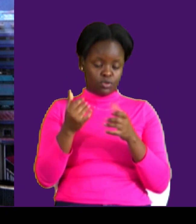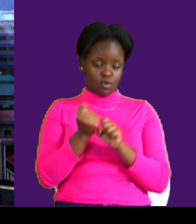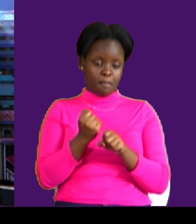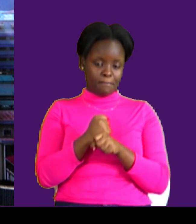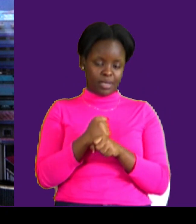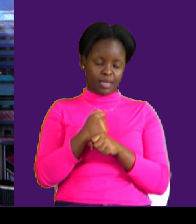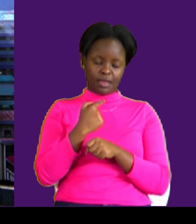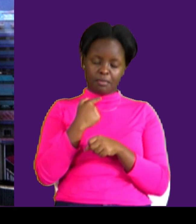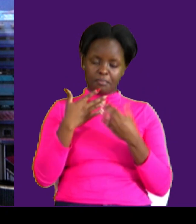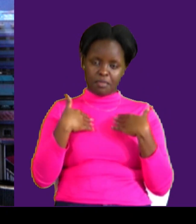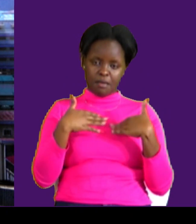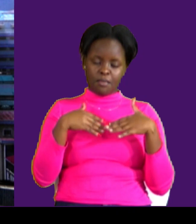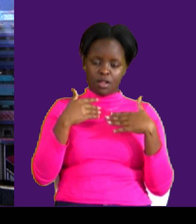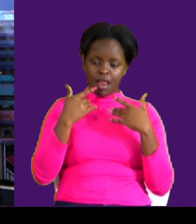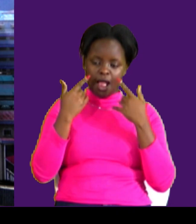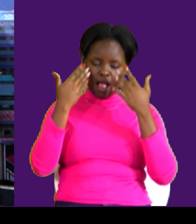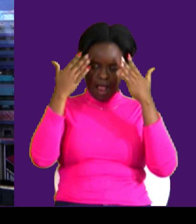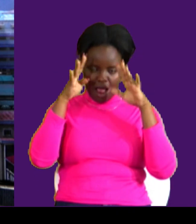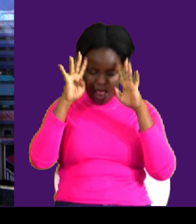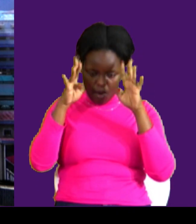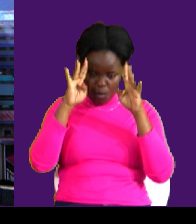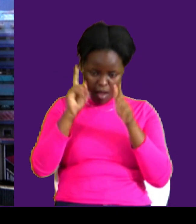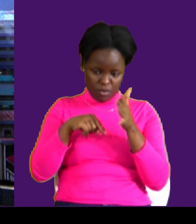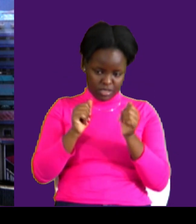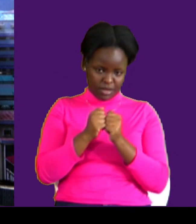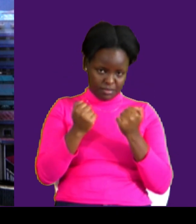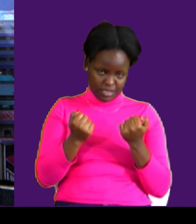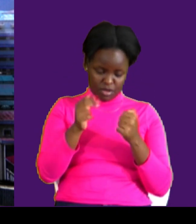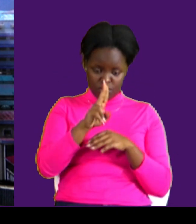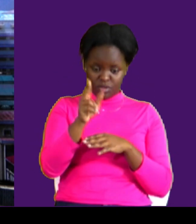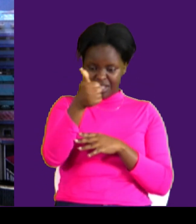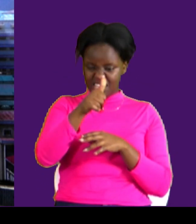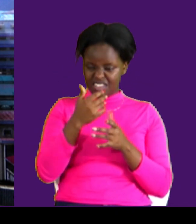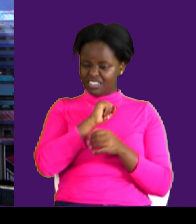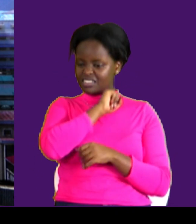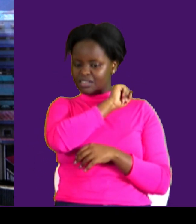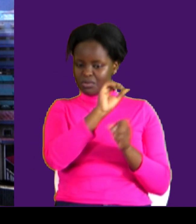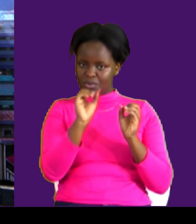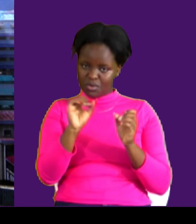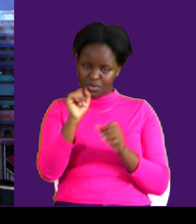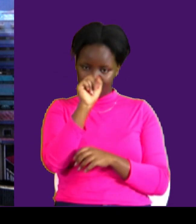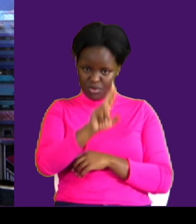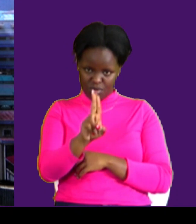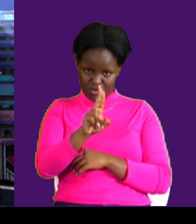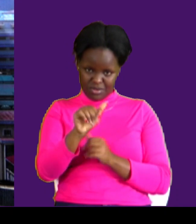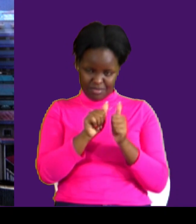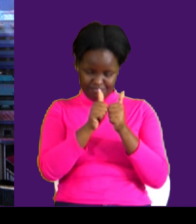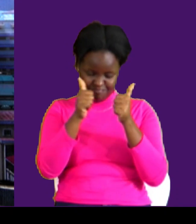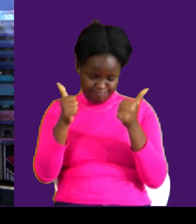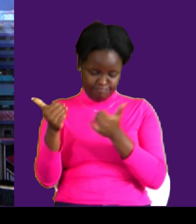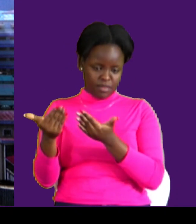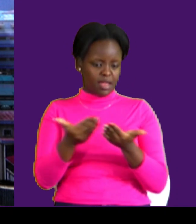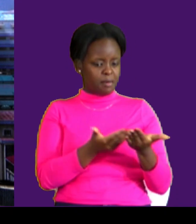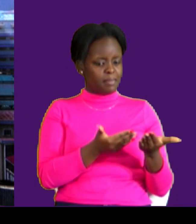listen to it. They should not use just any sound. They should use a sound that is attractive and bringing